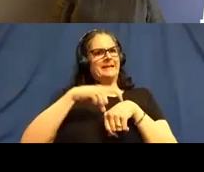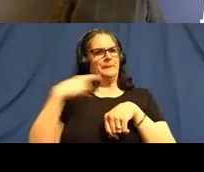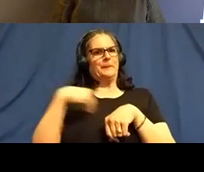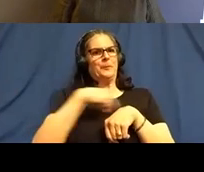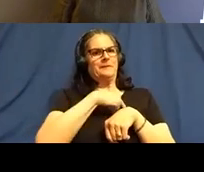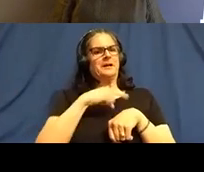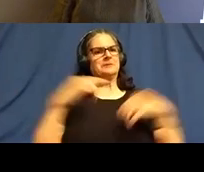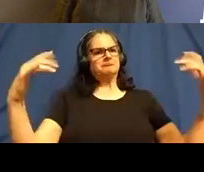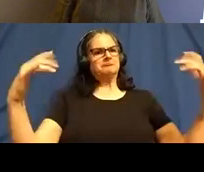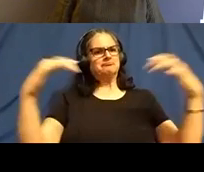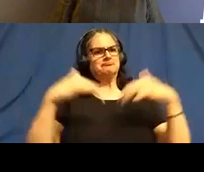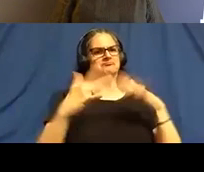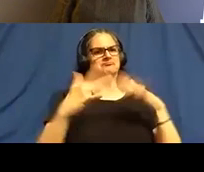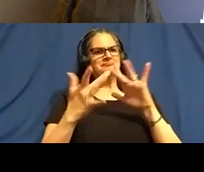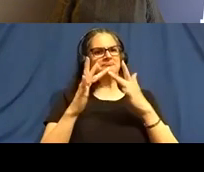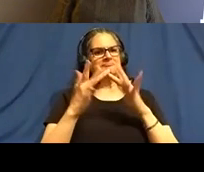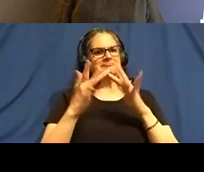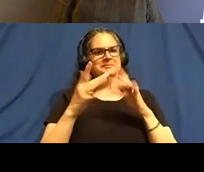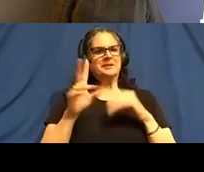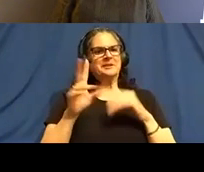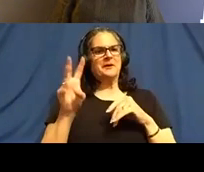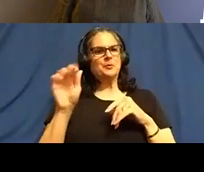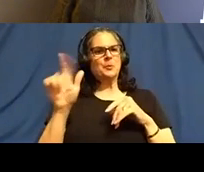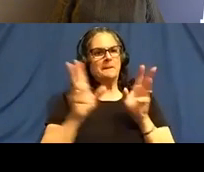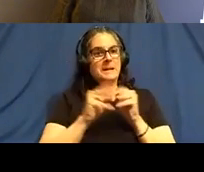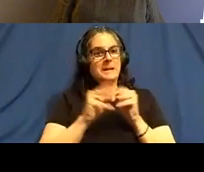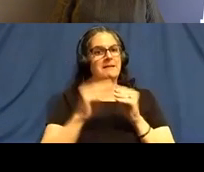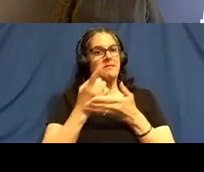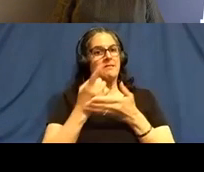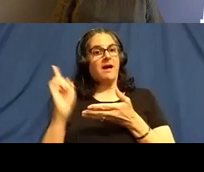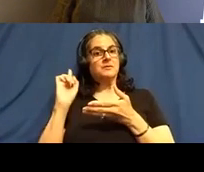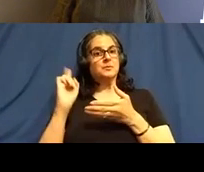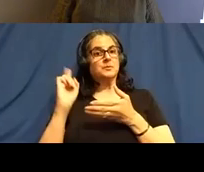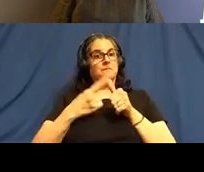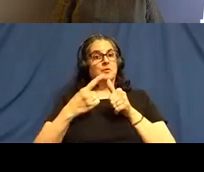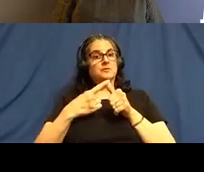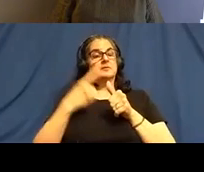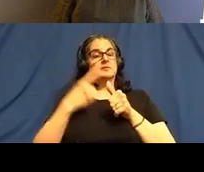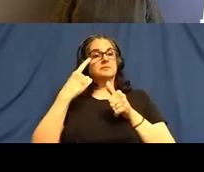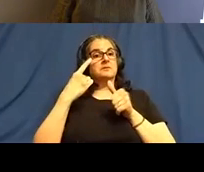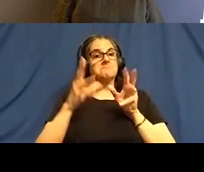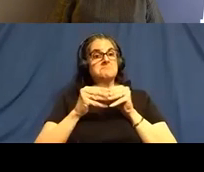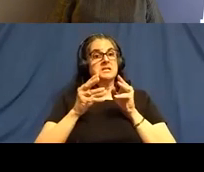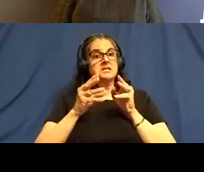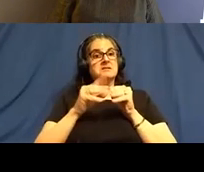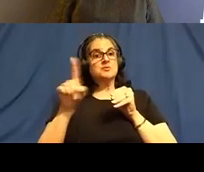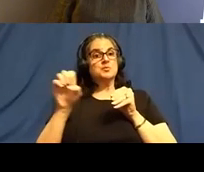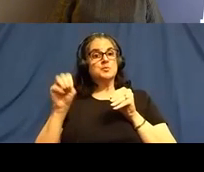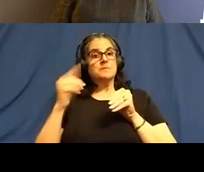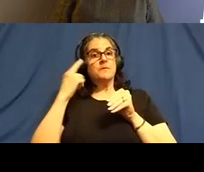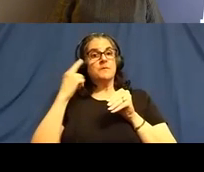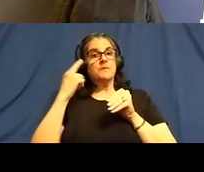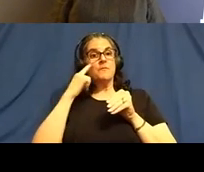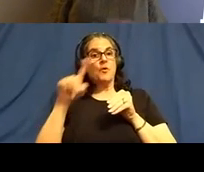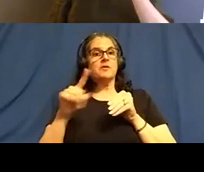off last week. We did our first one for the Red Purple Bypass area down in Lakeview. So we're